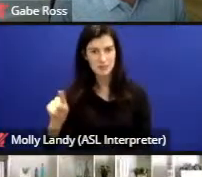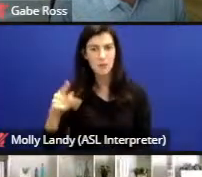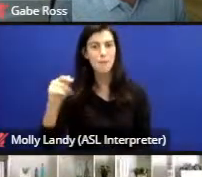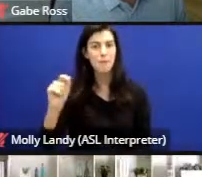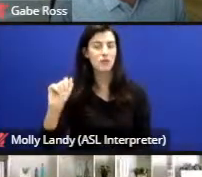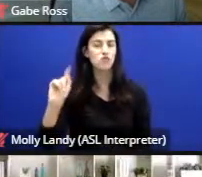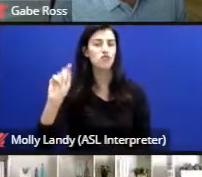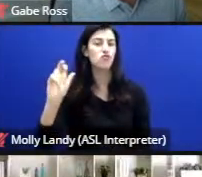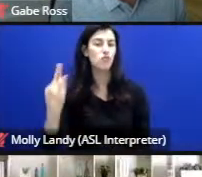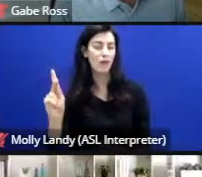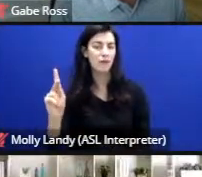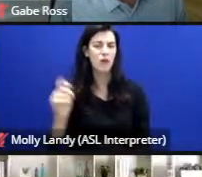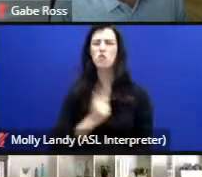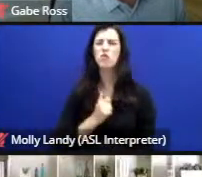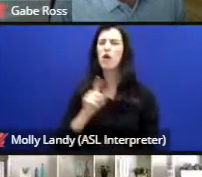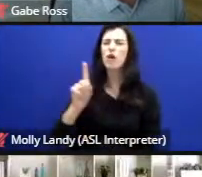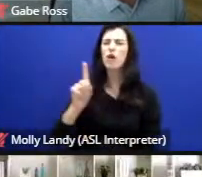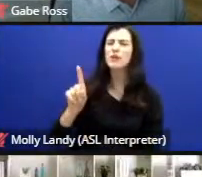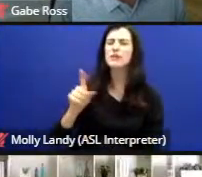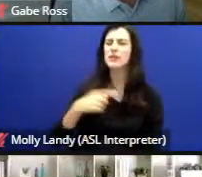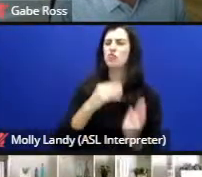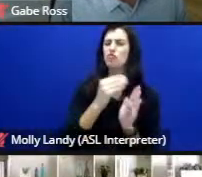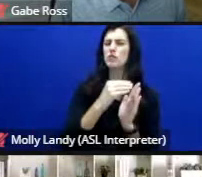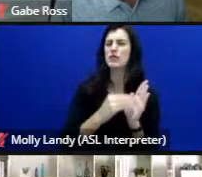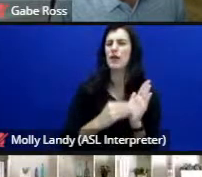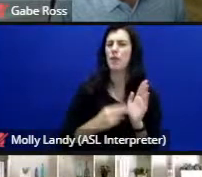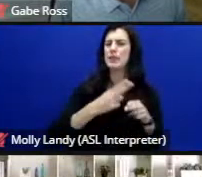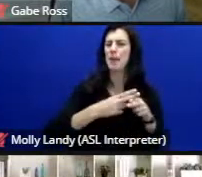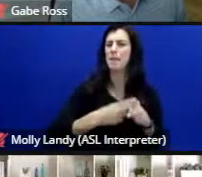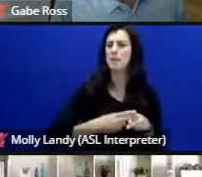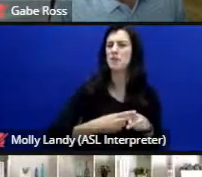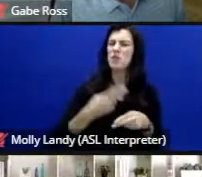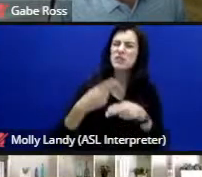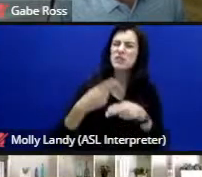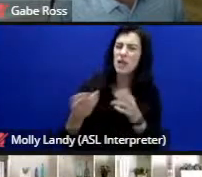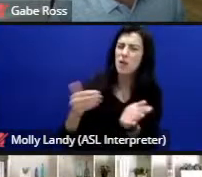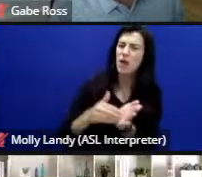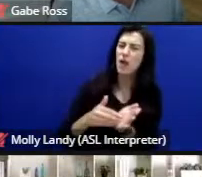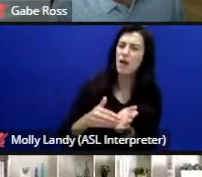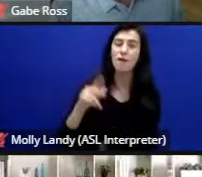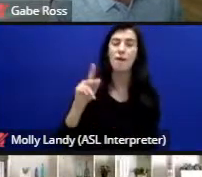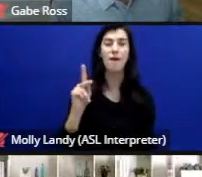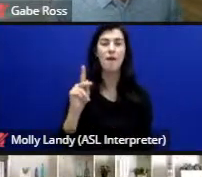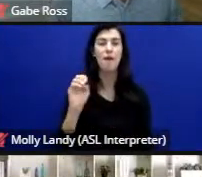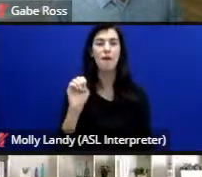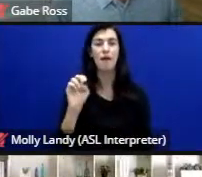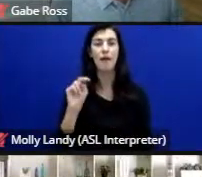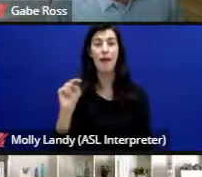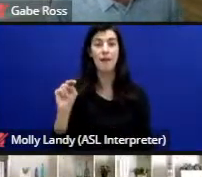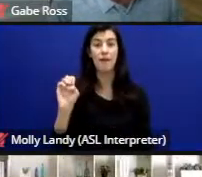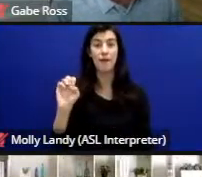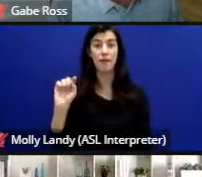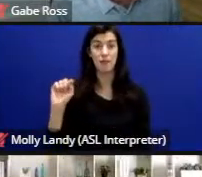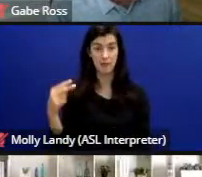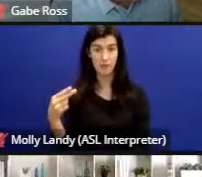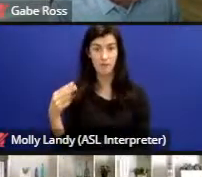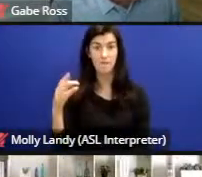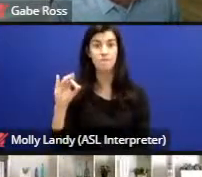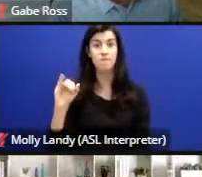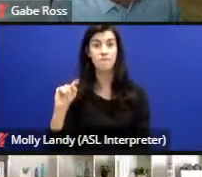I'm jotting down the names. Hold on one moment. What was that name again? It's Kenneth